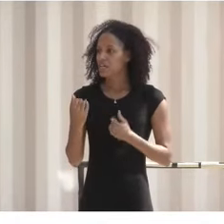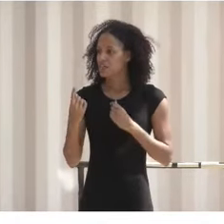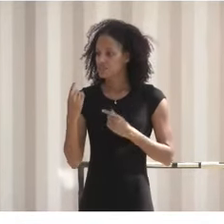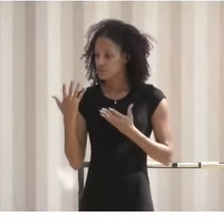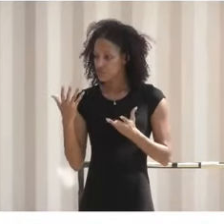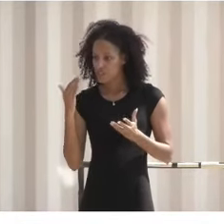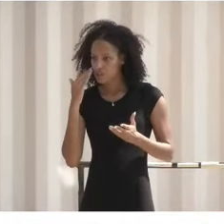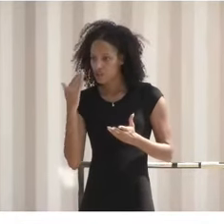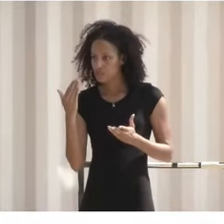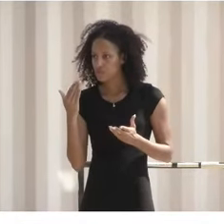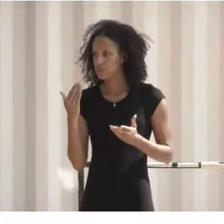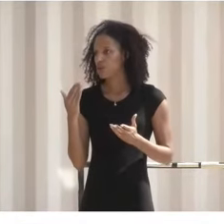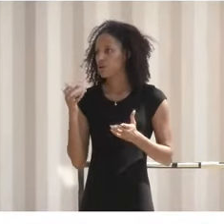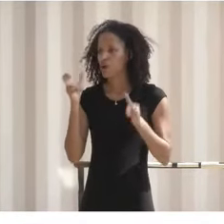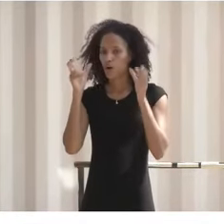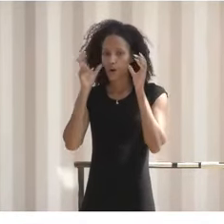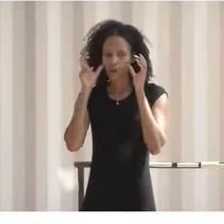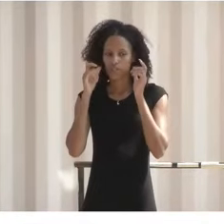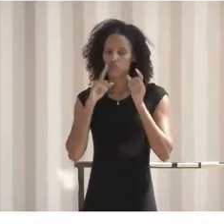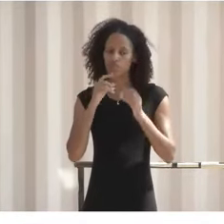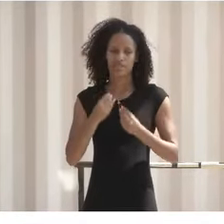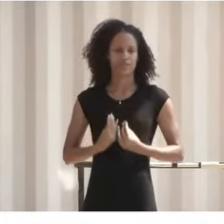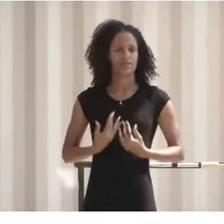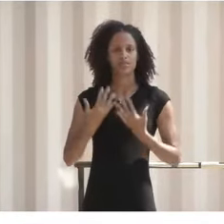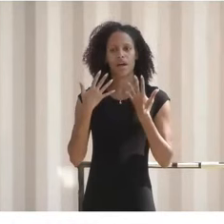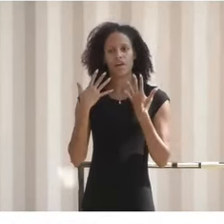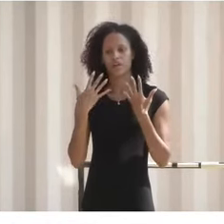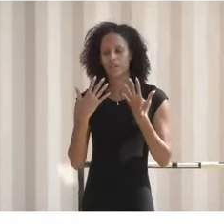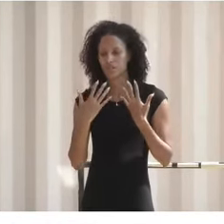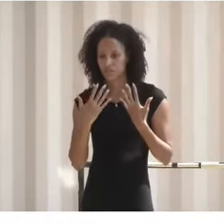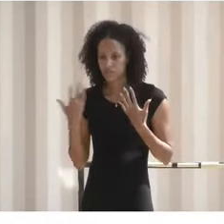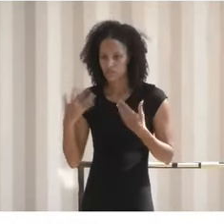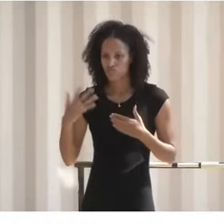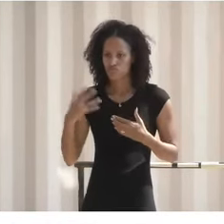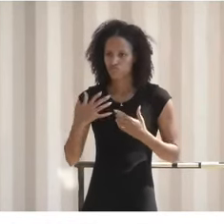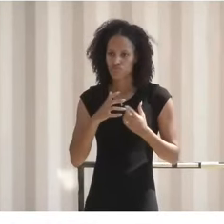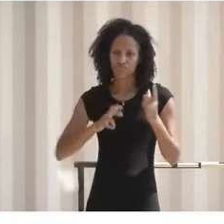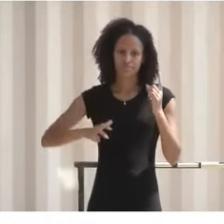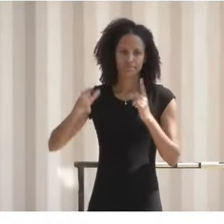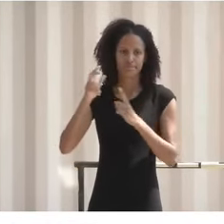been quite dynamic, quite inspiring. We know that